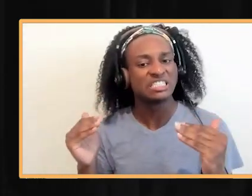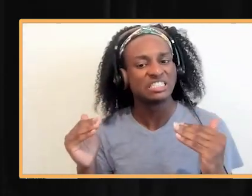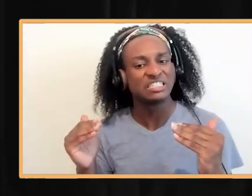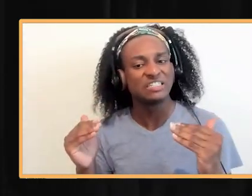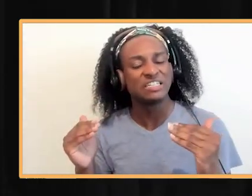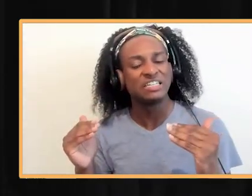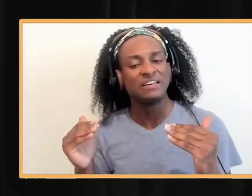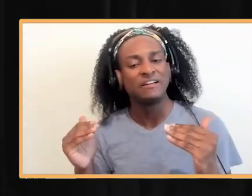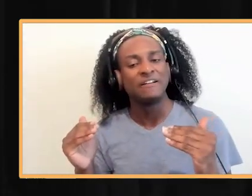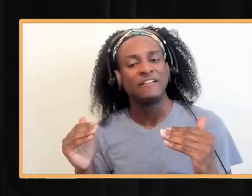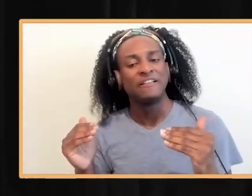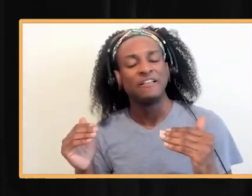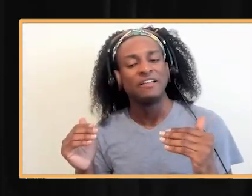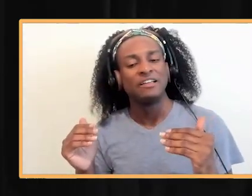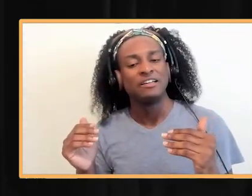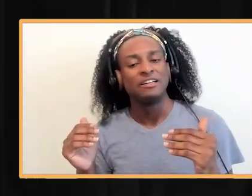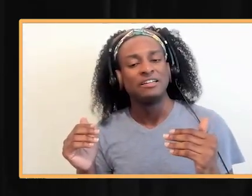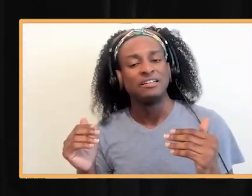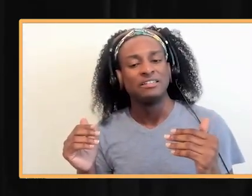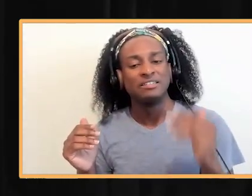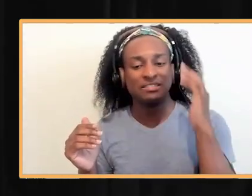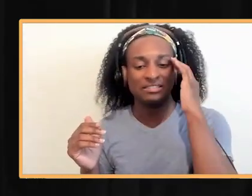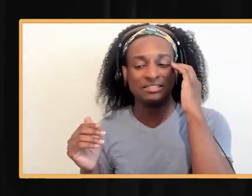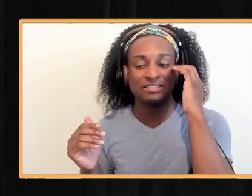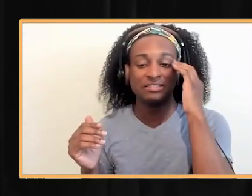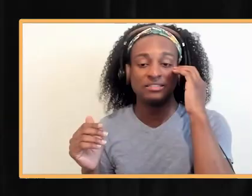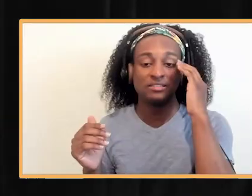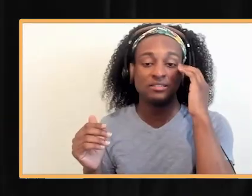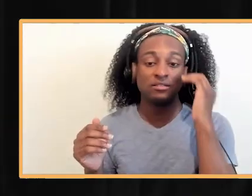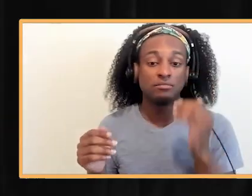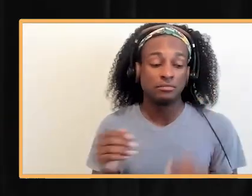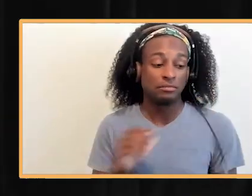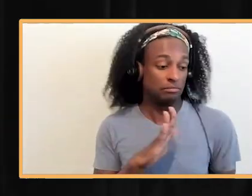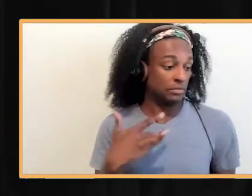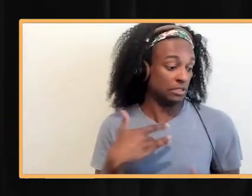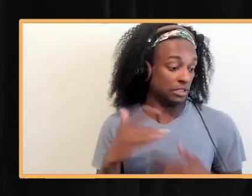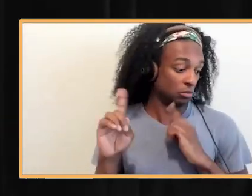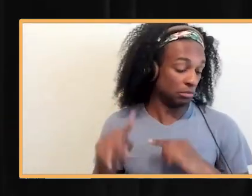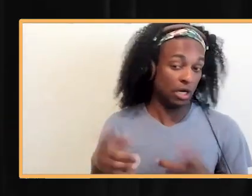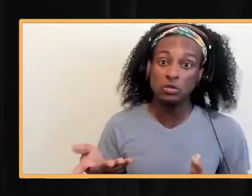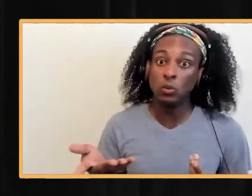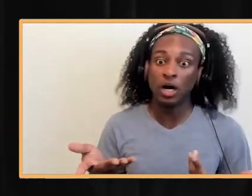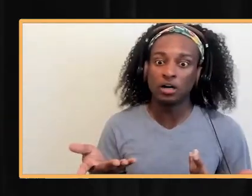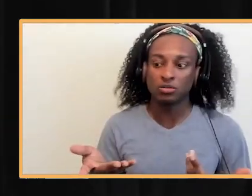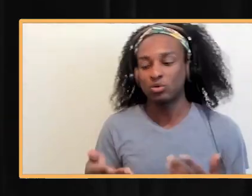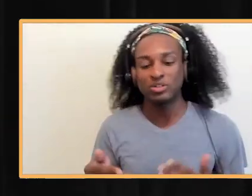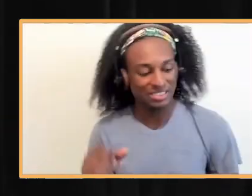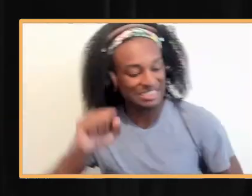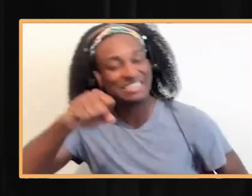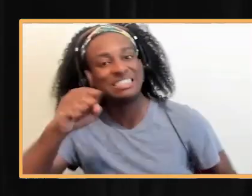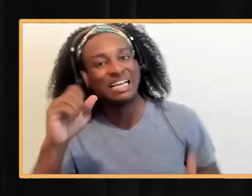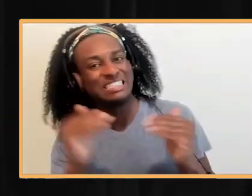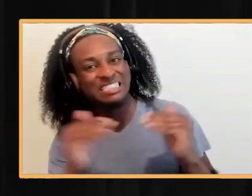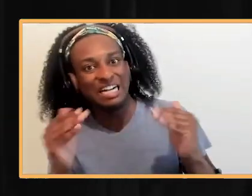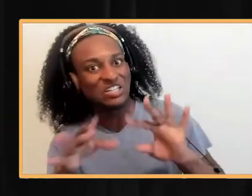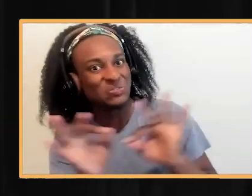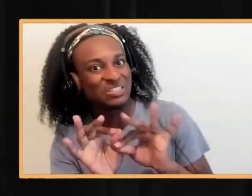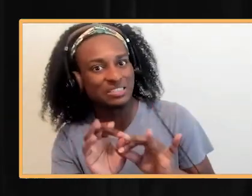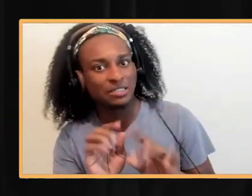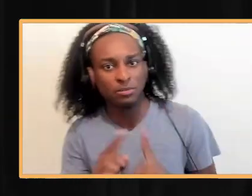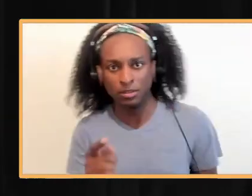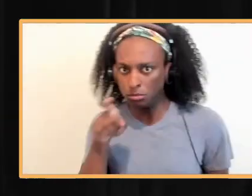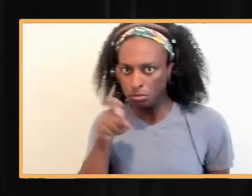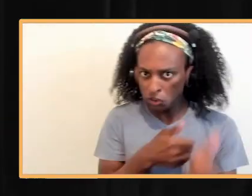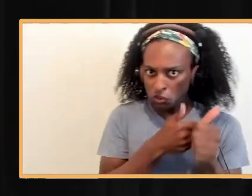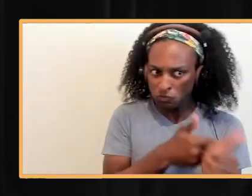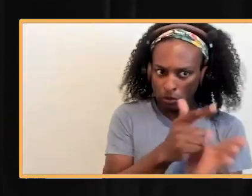reliance on, well, justice, yes, but like order in the law, right? It's kind of that kind of dynamic. Yes.